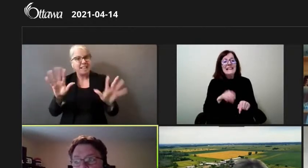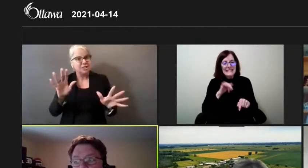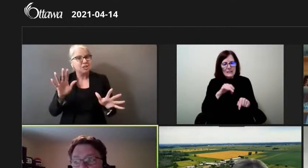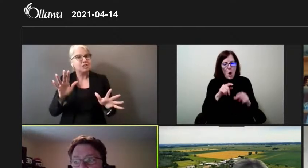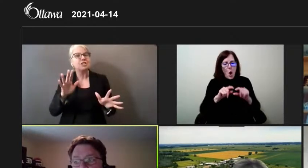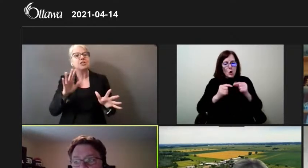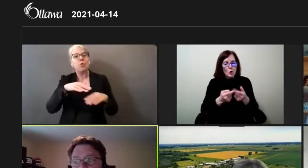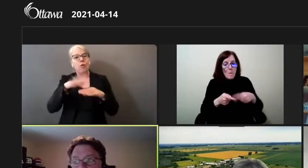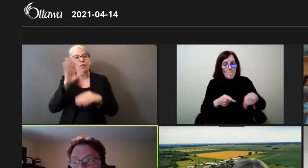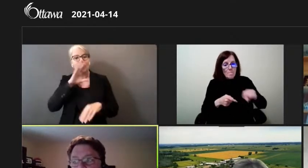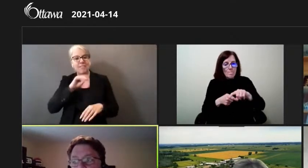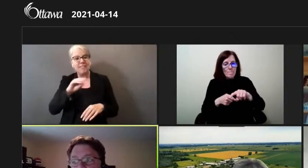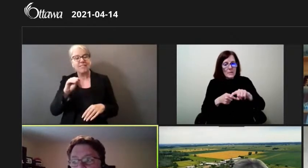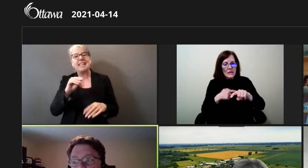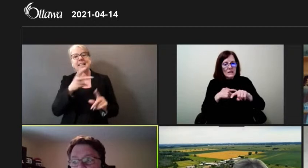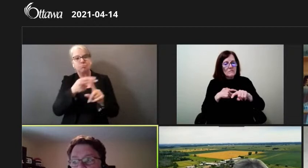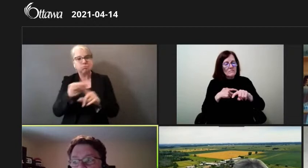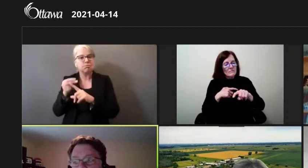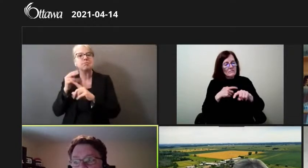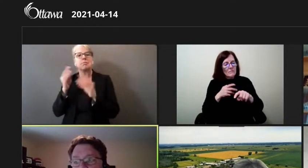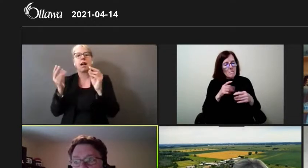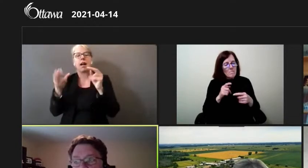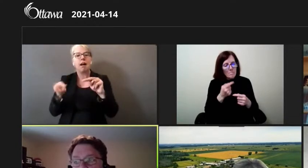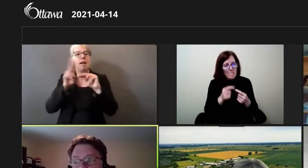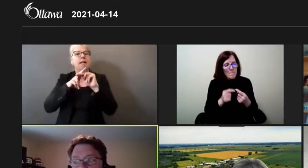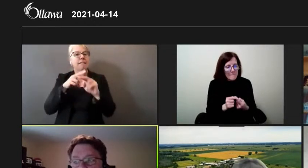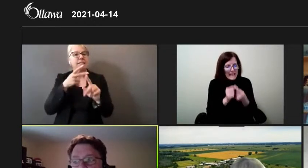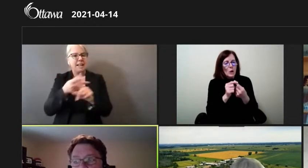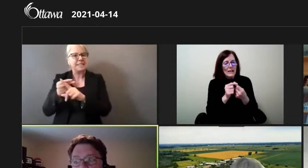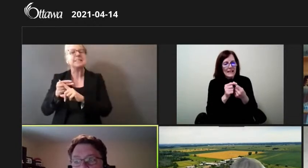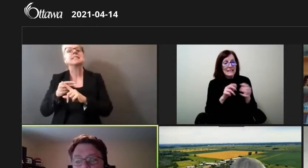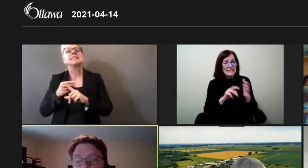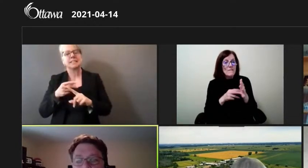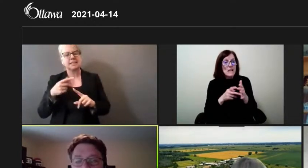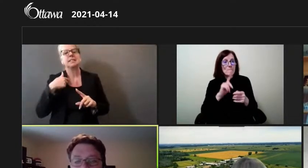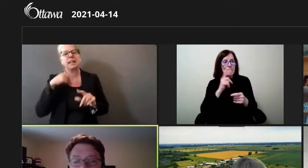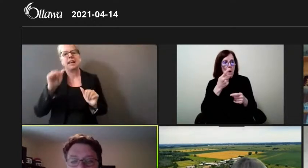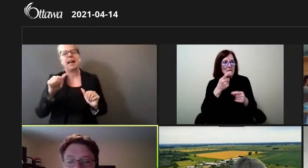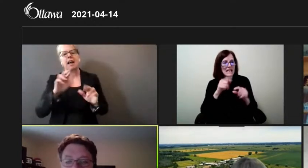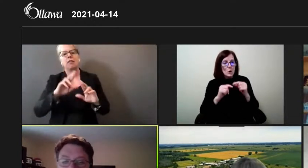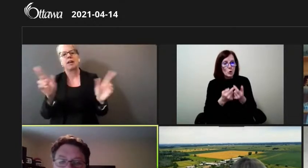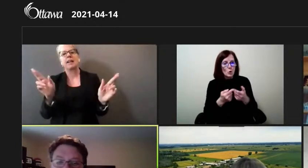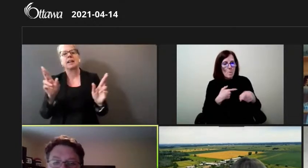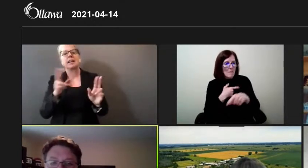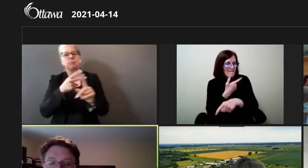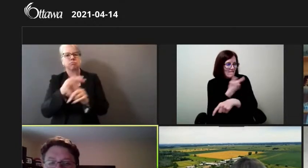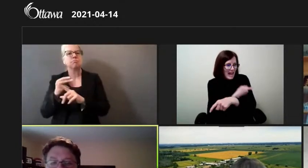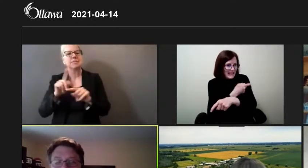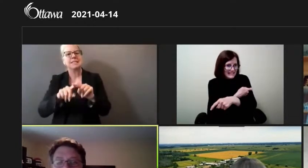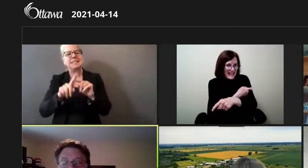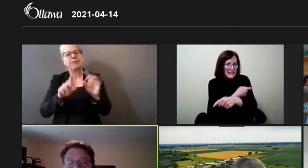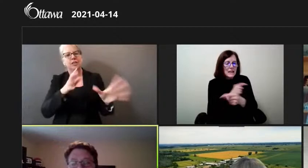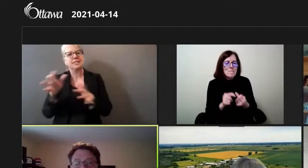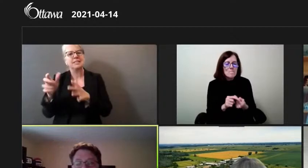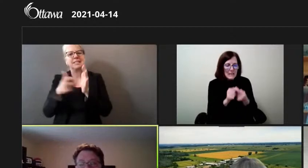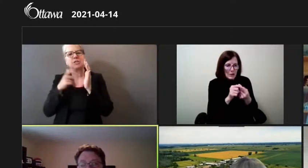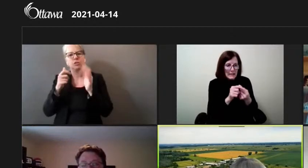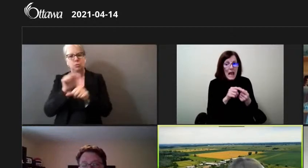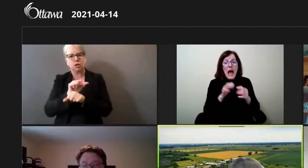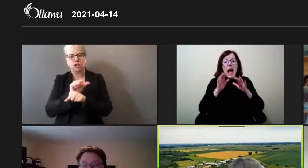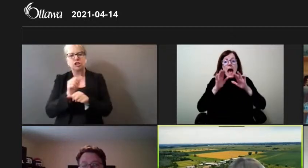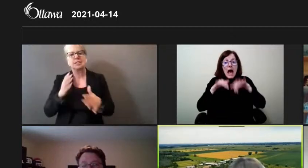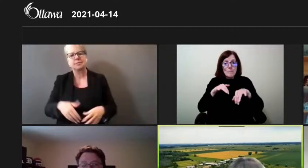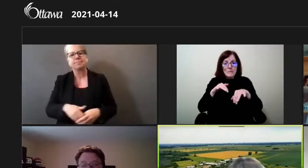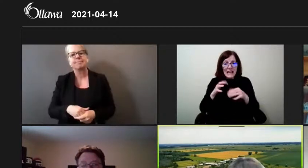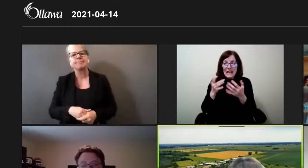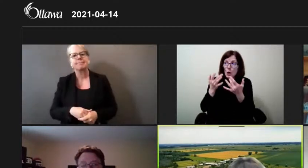more vaccine, then we can work through the various groups of essential workers. Thank you.